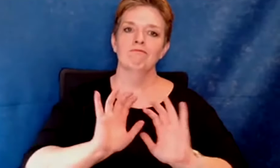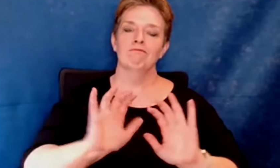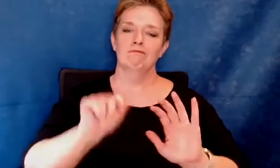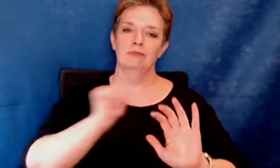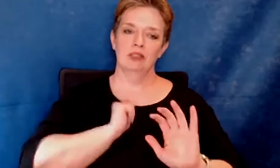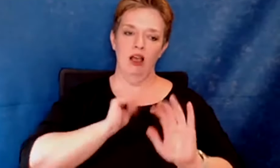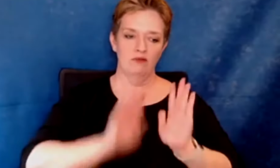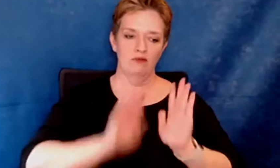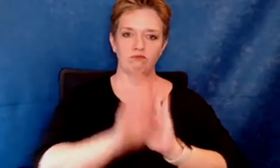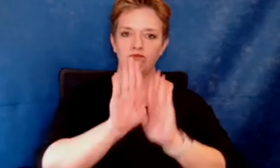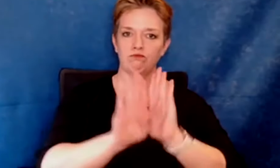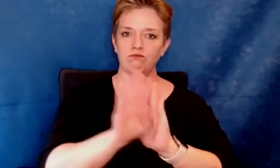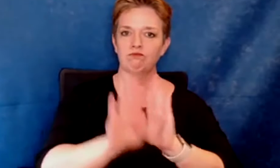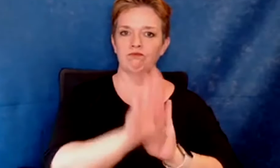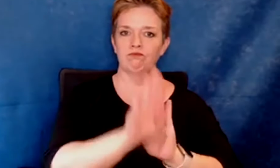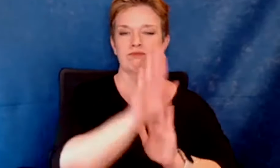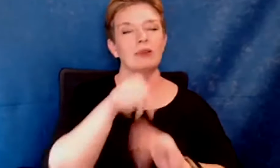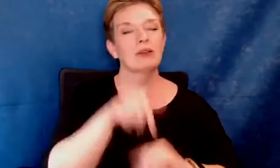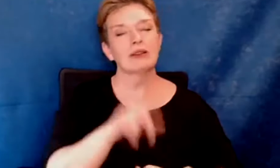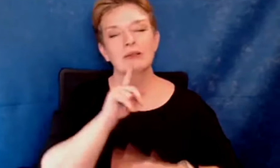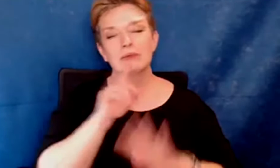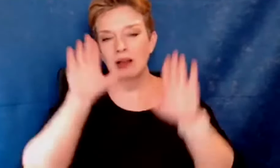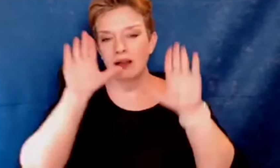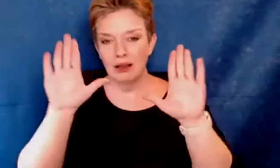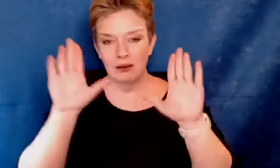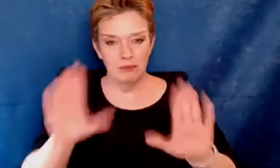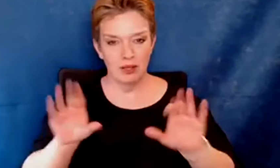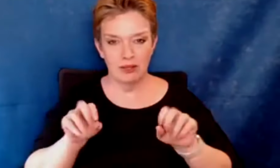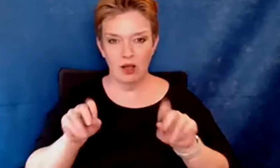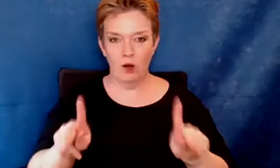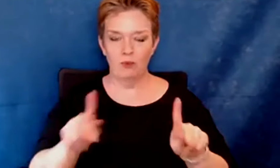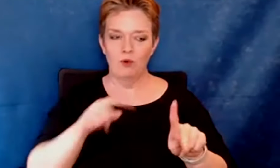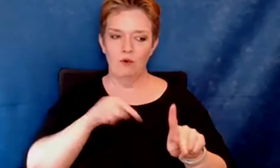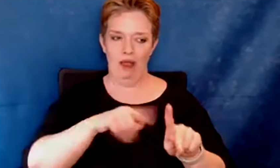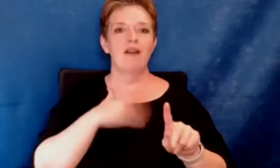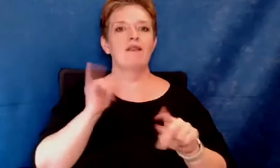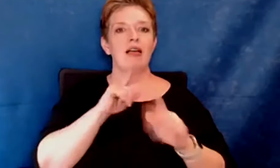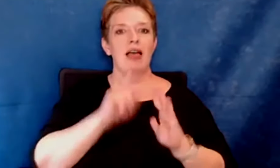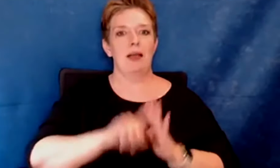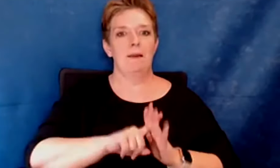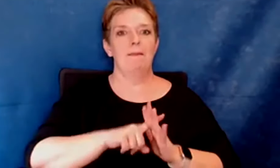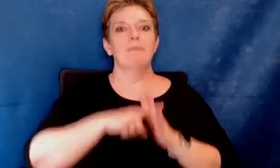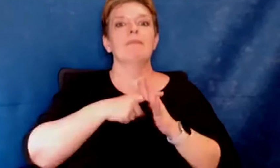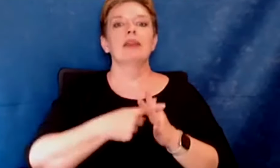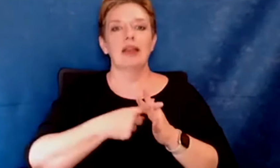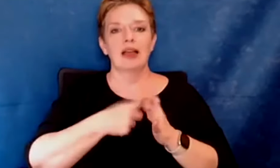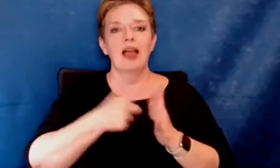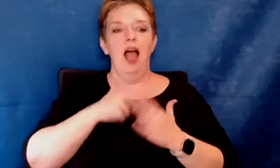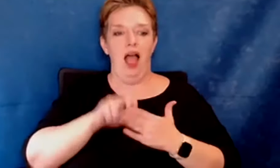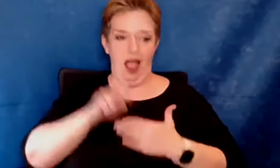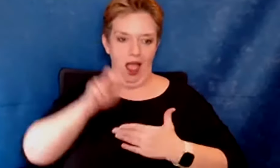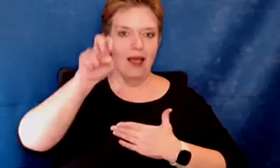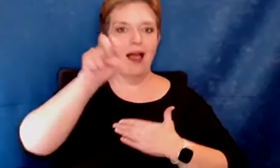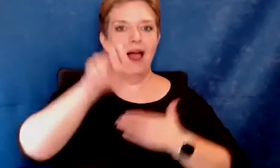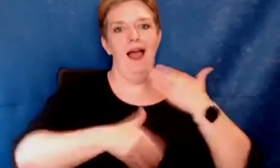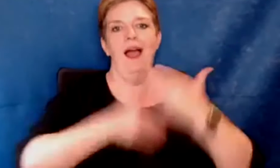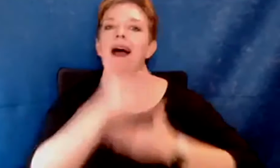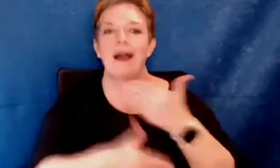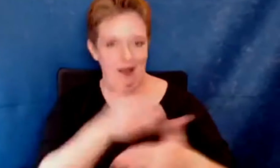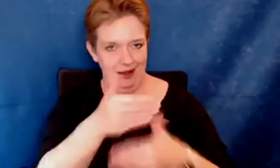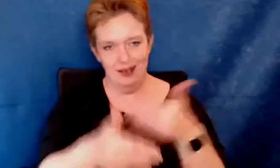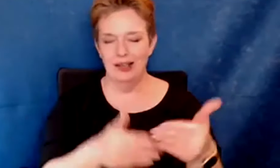just, this has been an amazing opportunity, and it's like almost a jumping off point for me to kind of pursue other ventures as a resume builder. So I'm